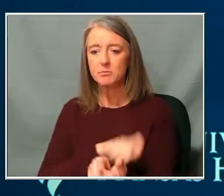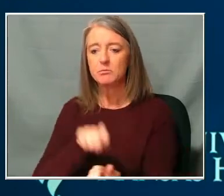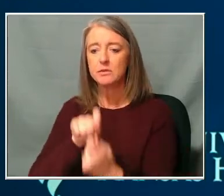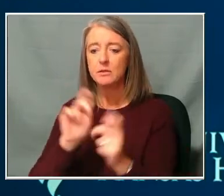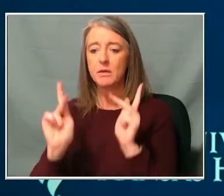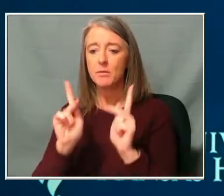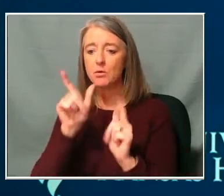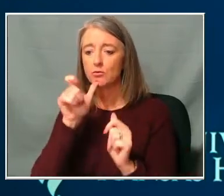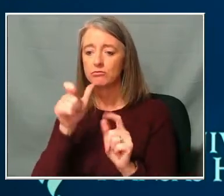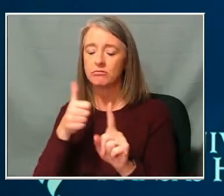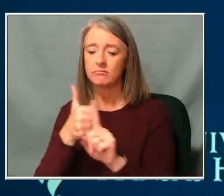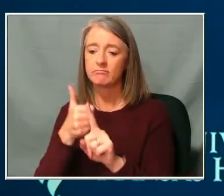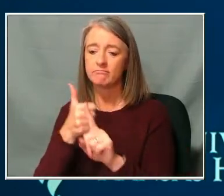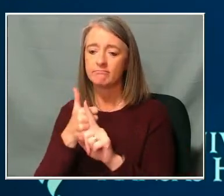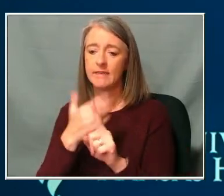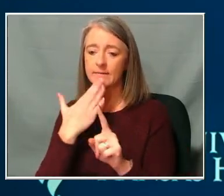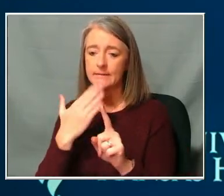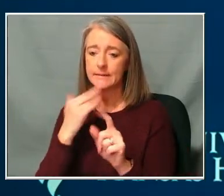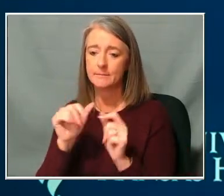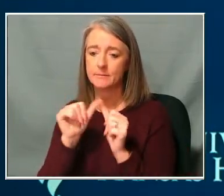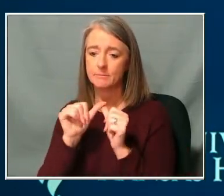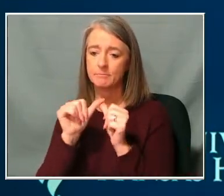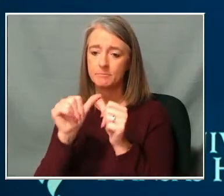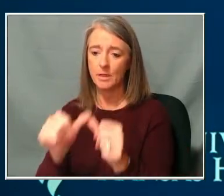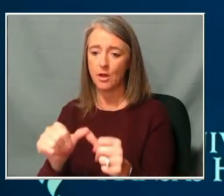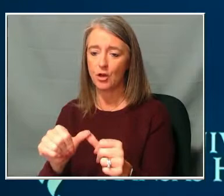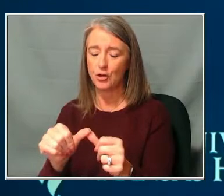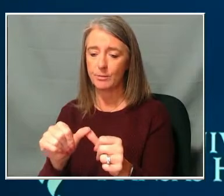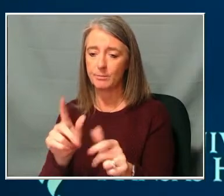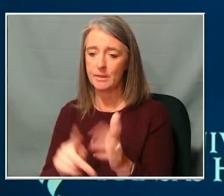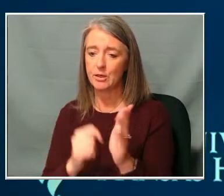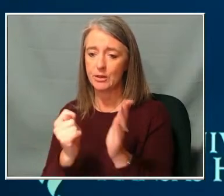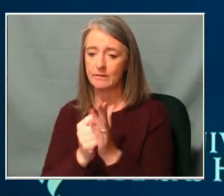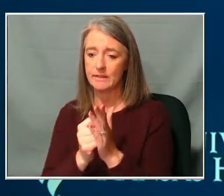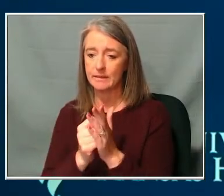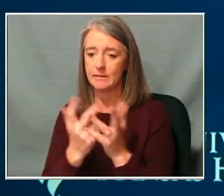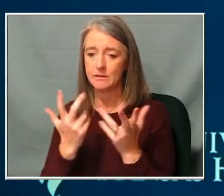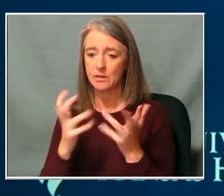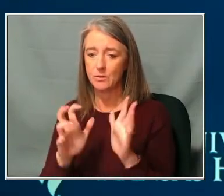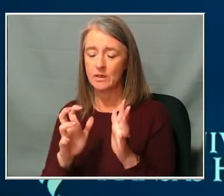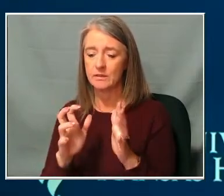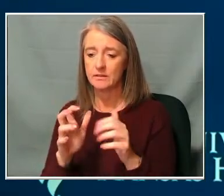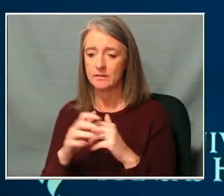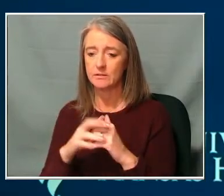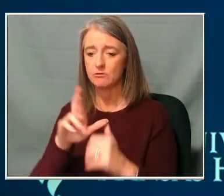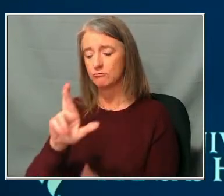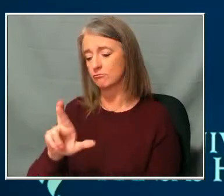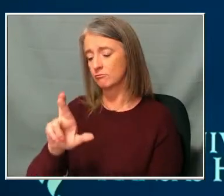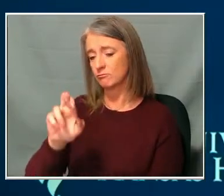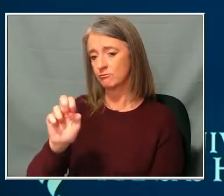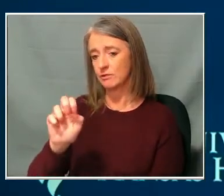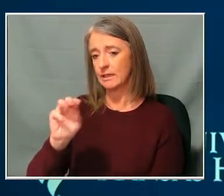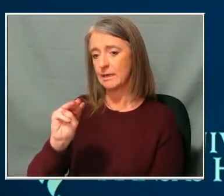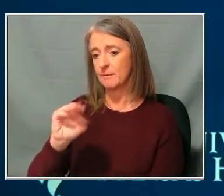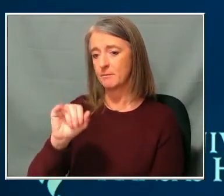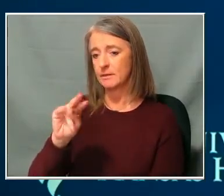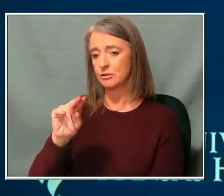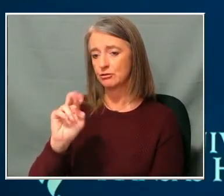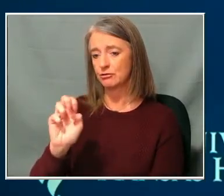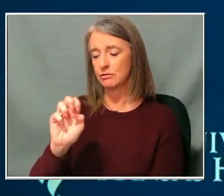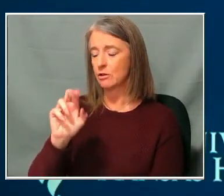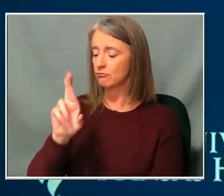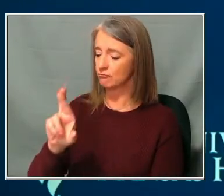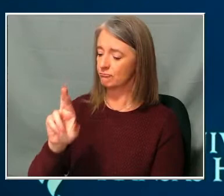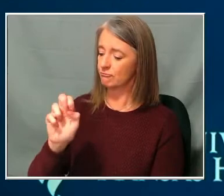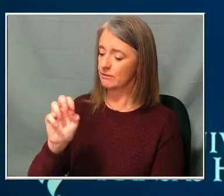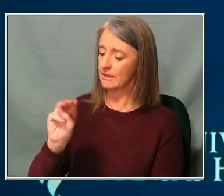had diabetes for a longer period of time. So we don't want people shooting for diabetes remission and an unsustainable lifestyle